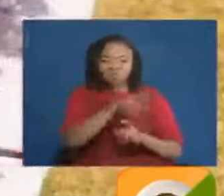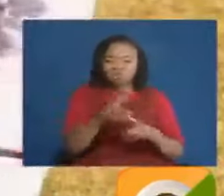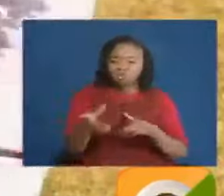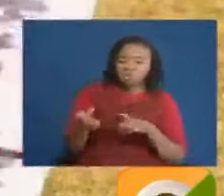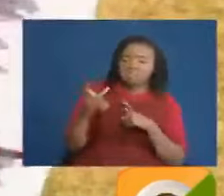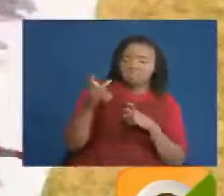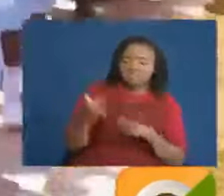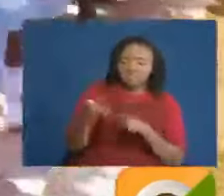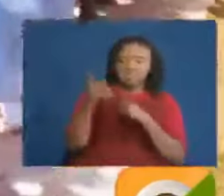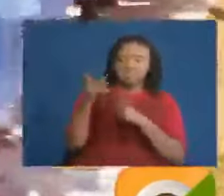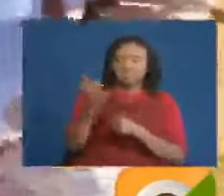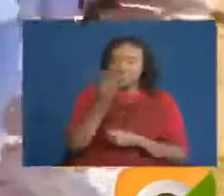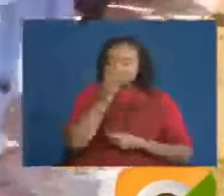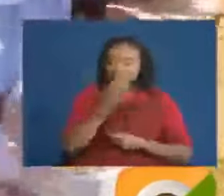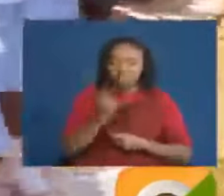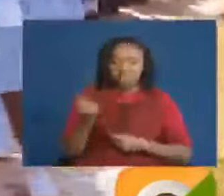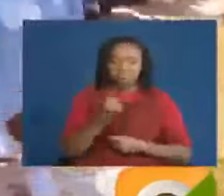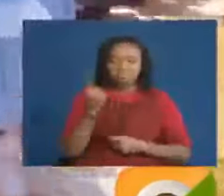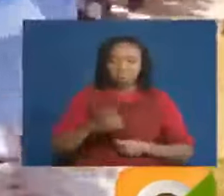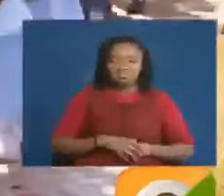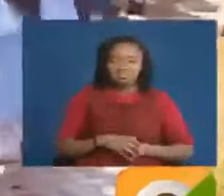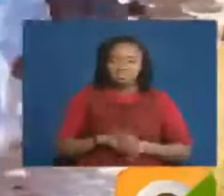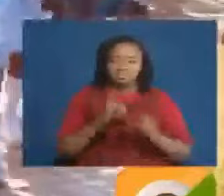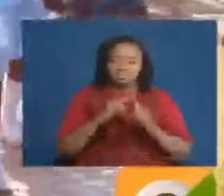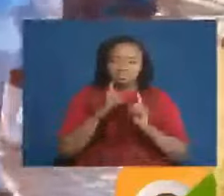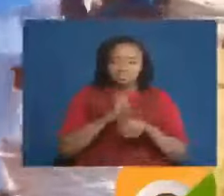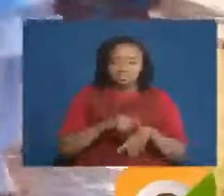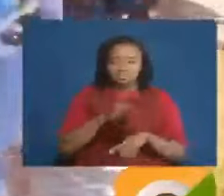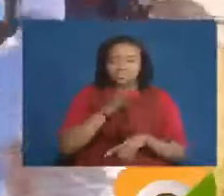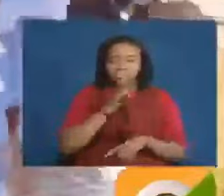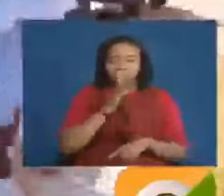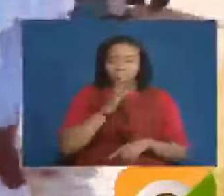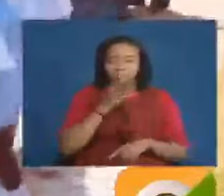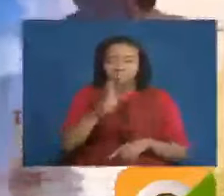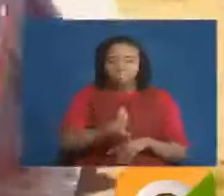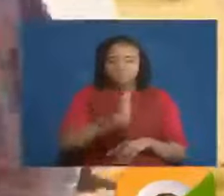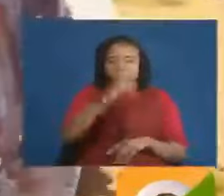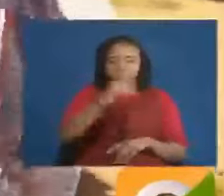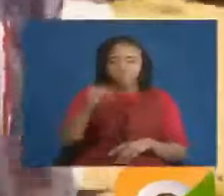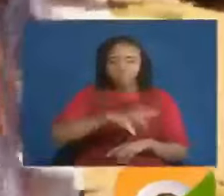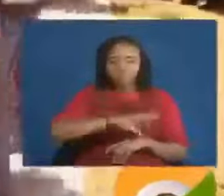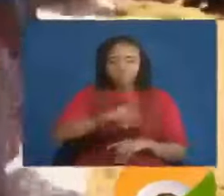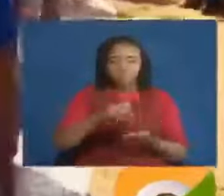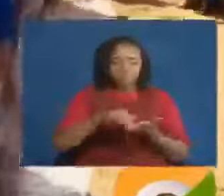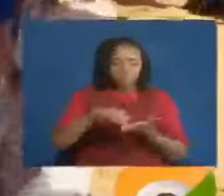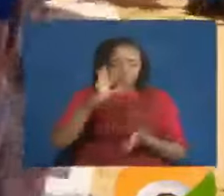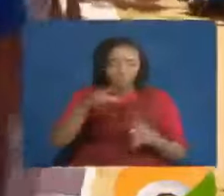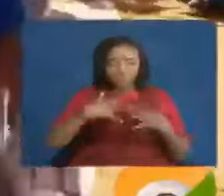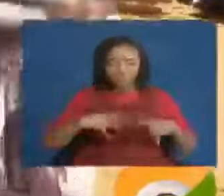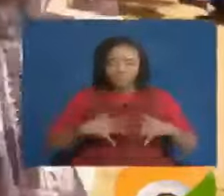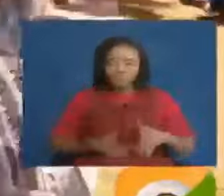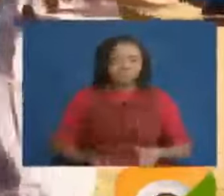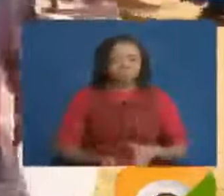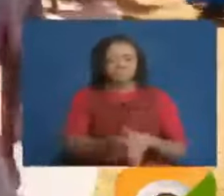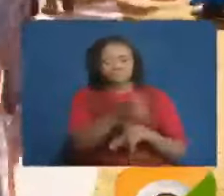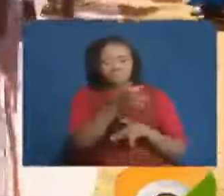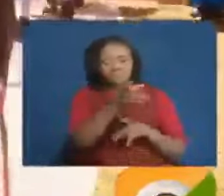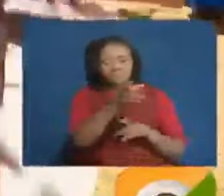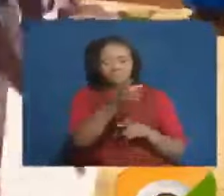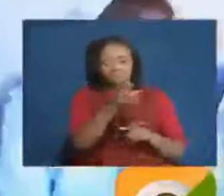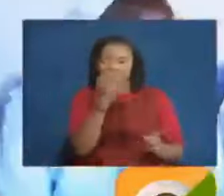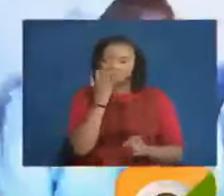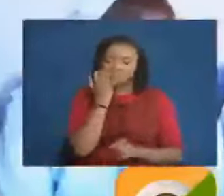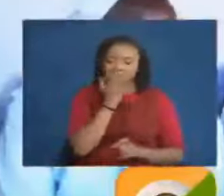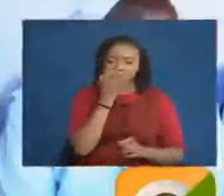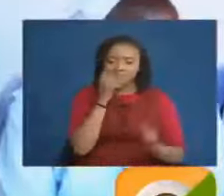Speaking at a Thanksgiving event in Tarbo, Uasin Gishu County, more leaders threw salvos at the country's second-in-command,